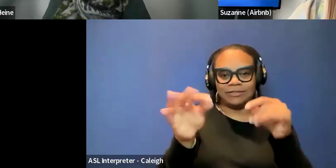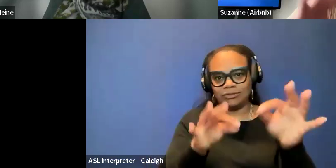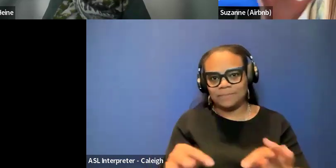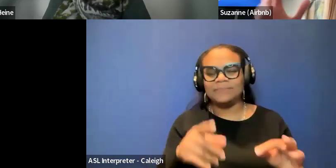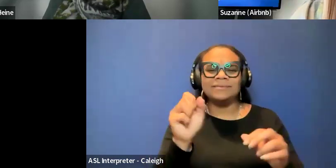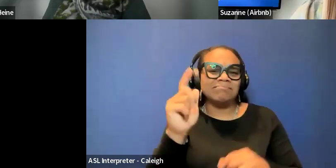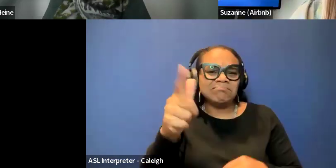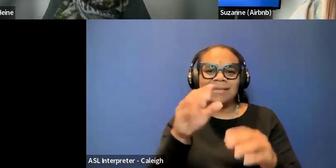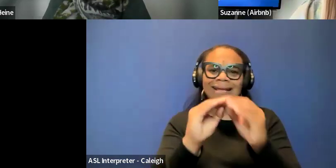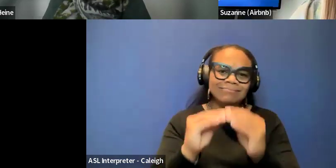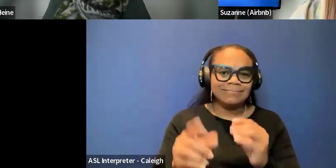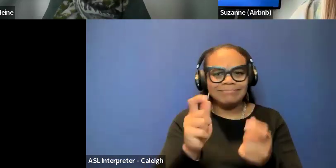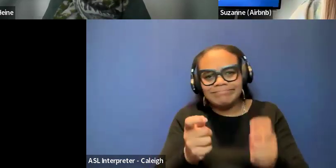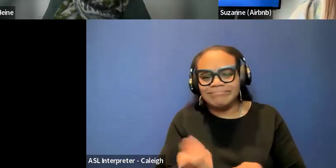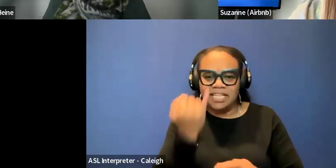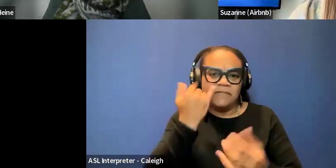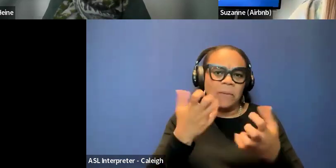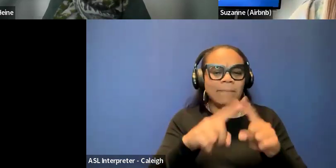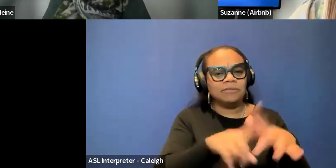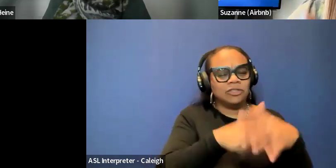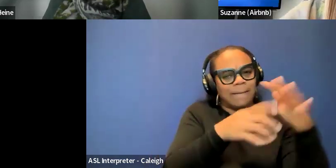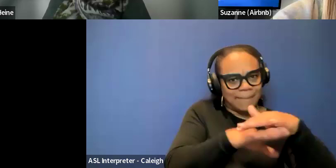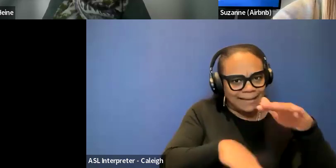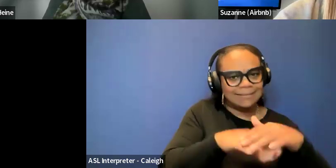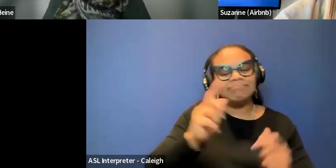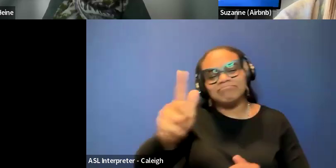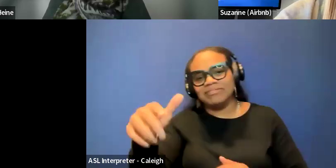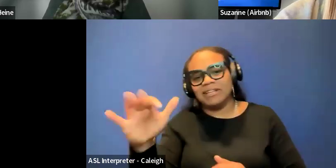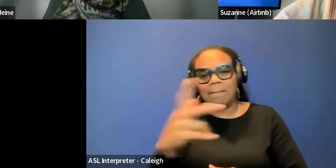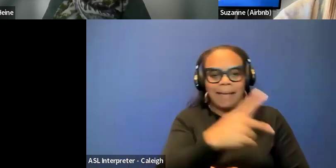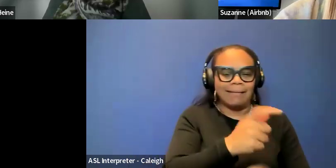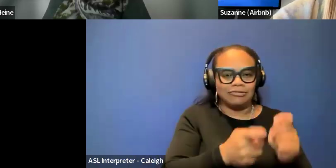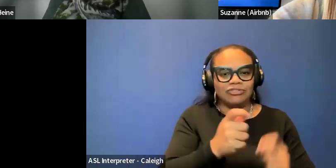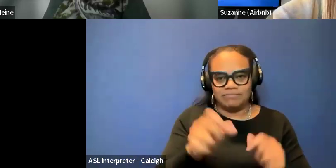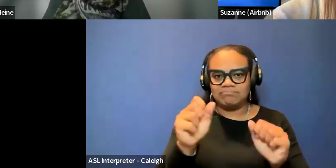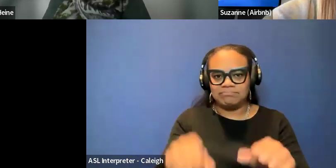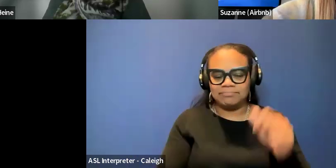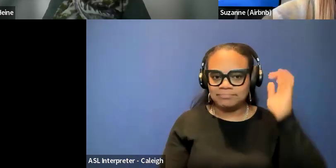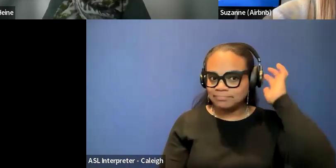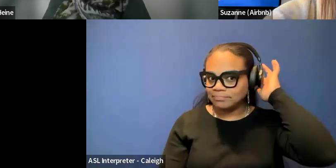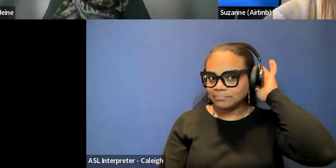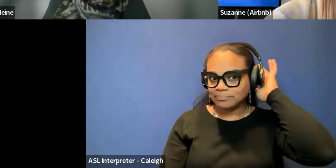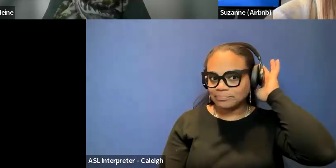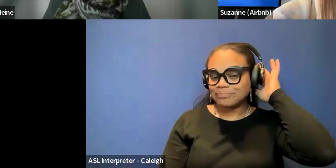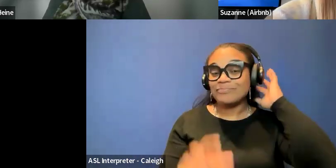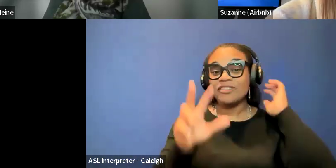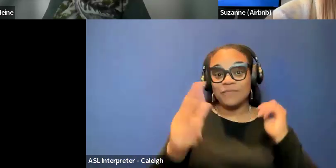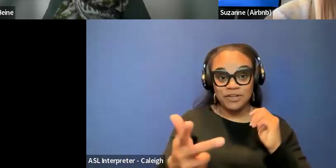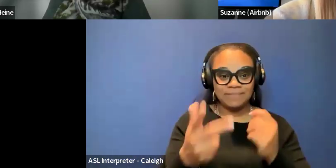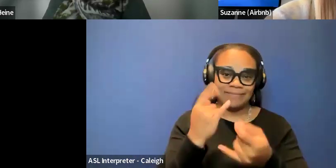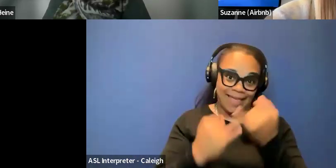just need sort of the basics for now, and then you can come back at any stage. And then the third and final step, and